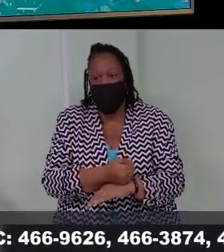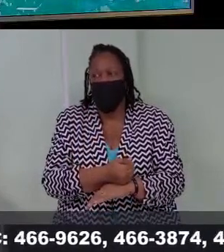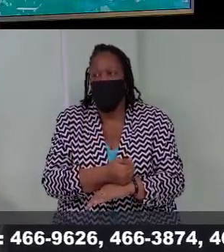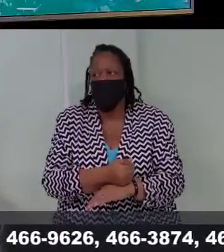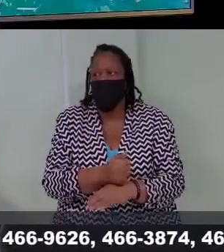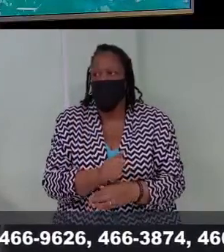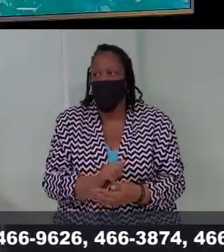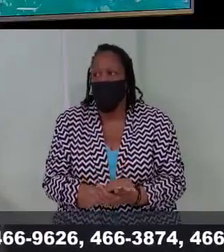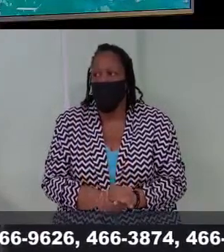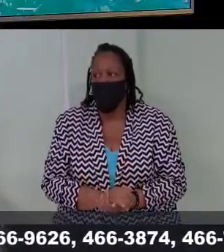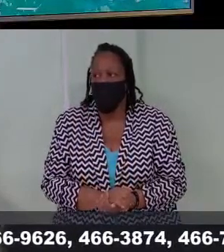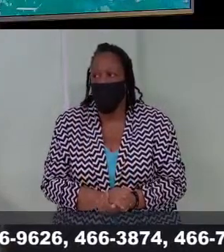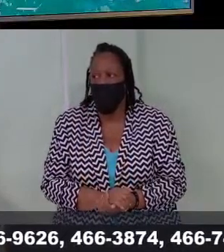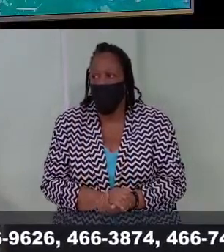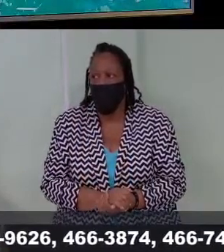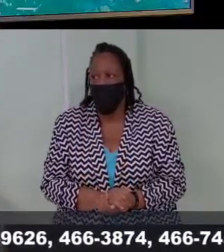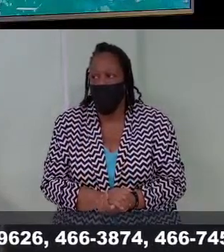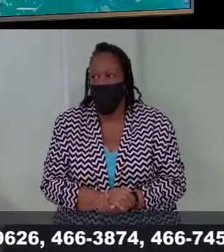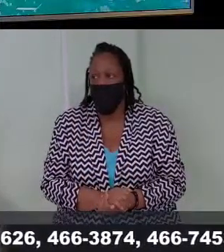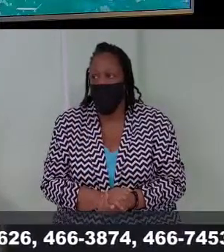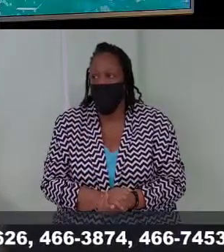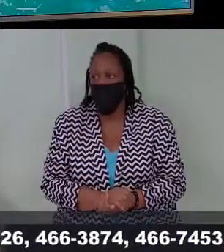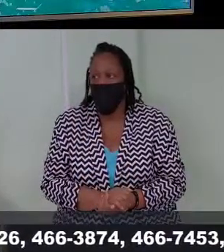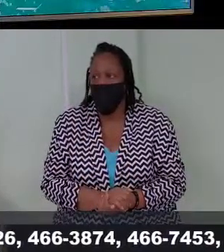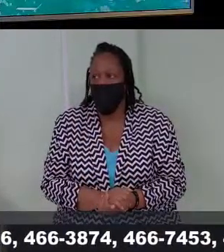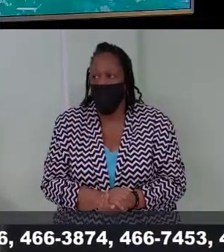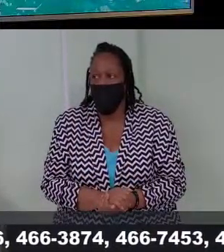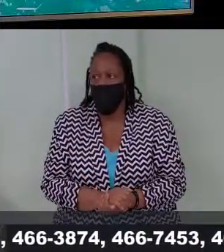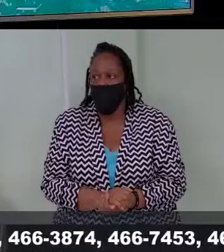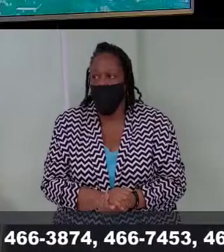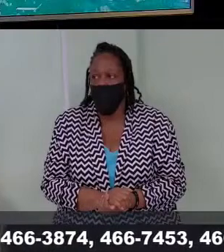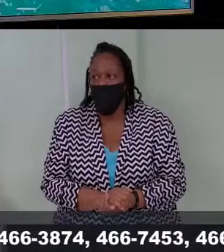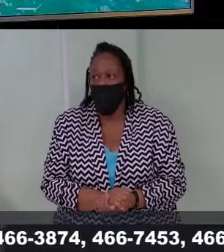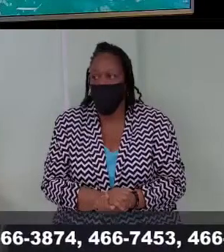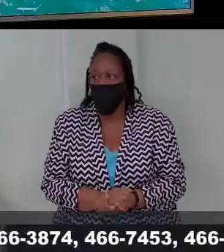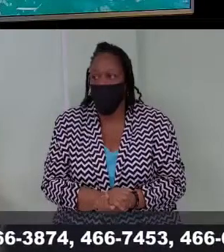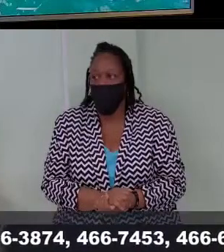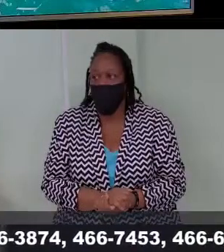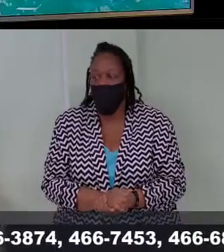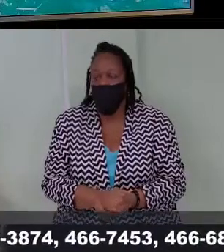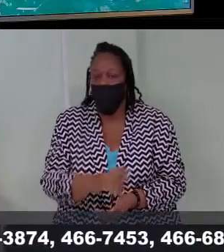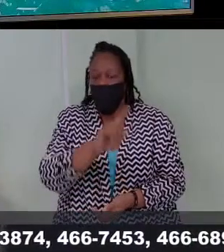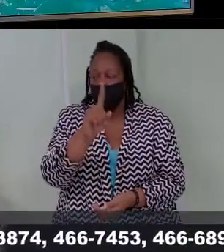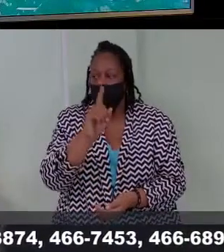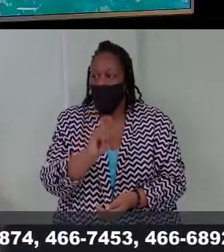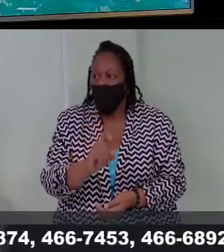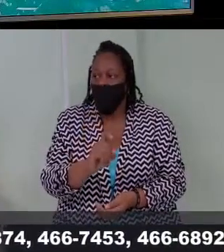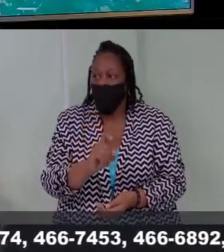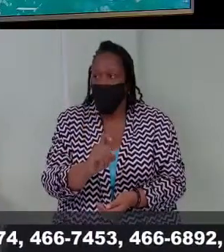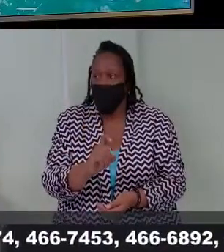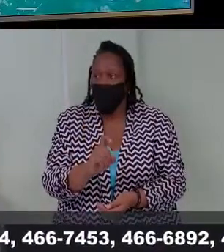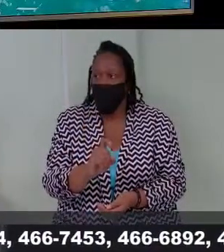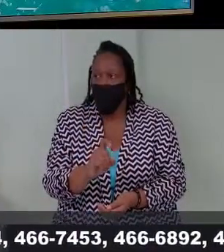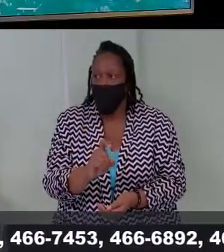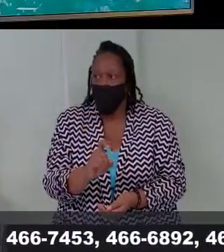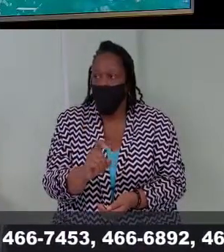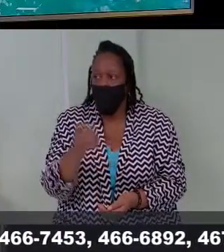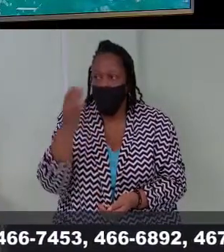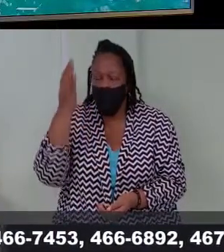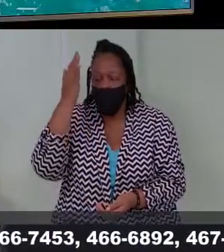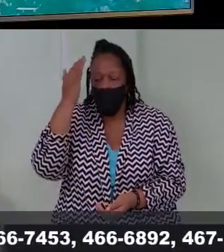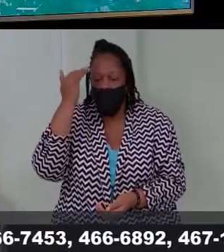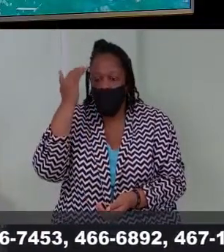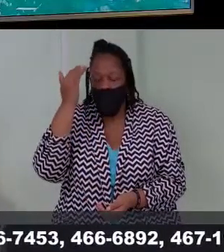Why is there a lagging information presented by the task force on matters such as quarantine breaches?